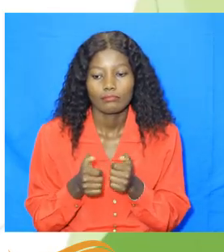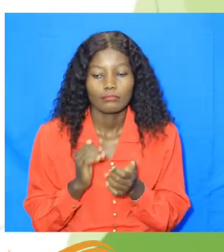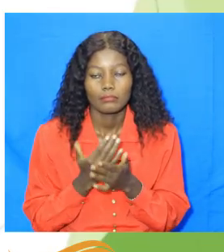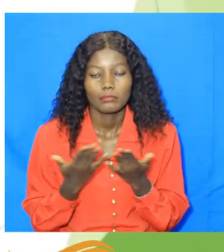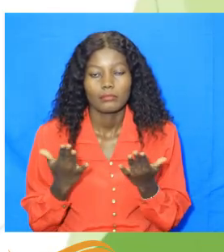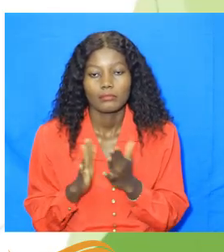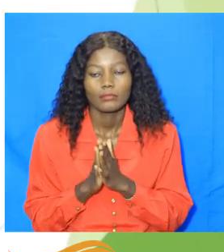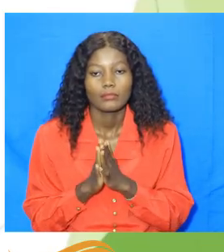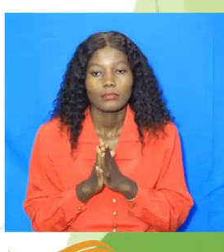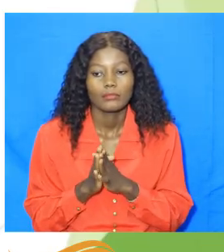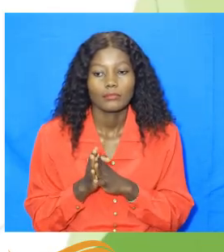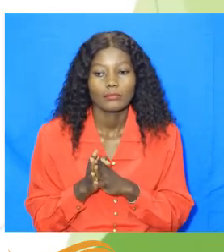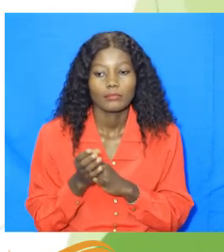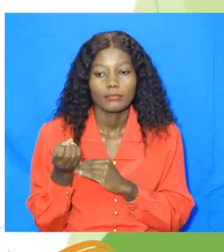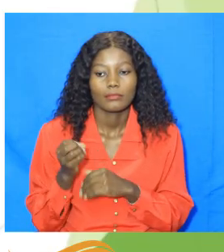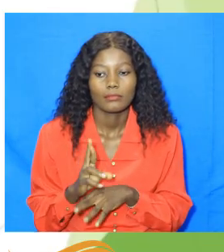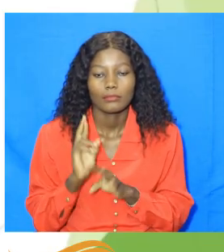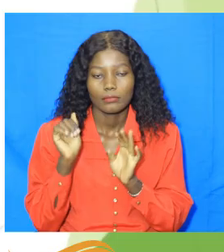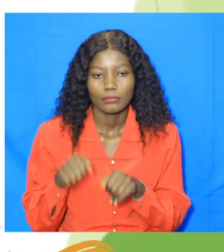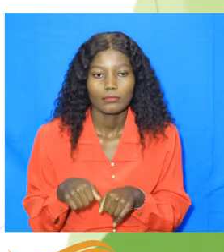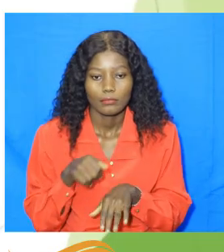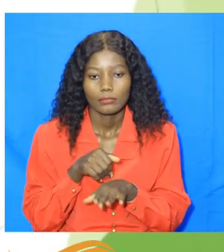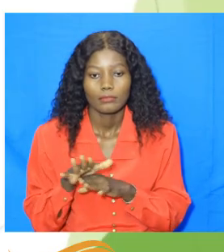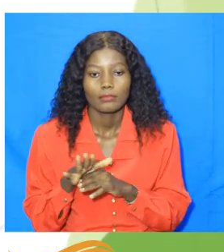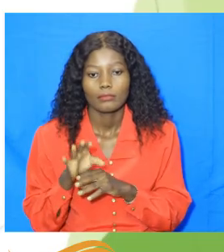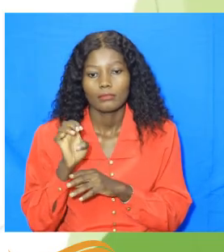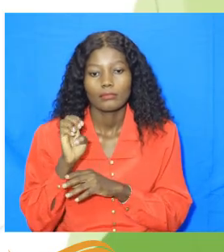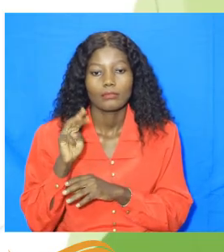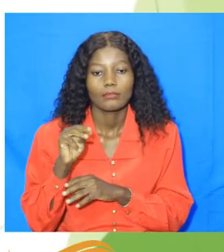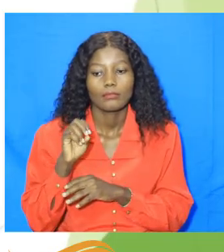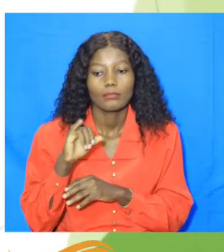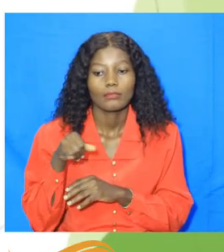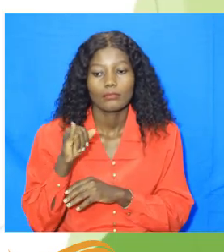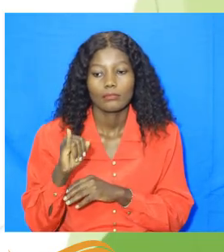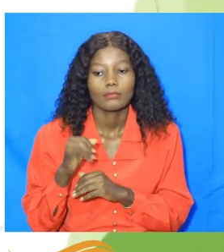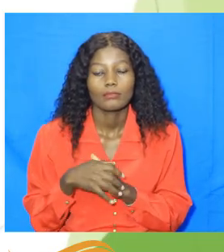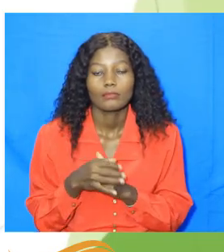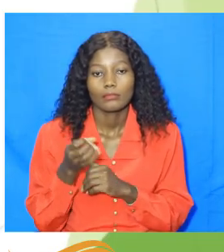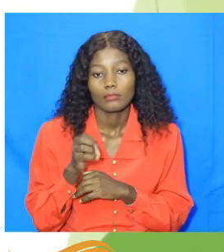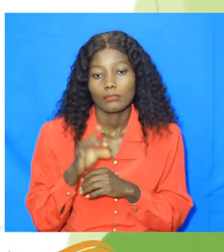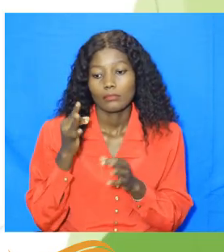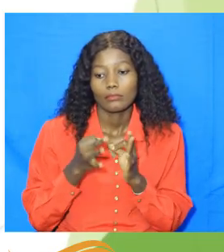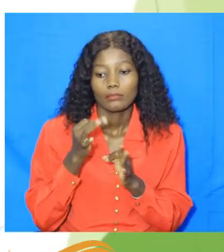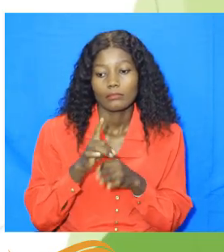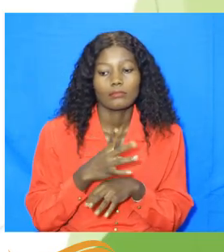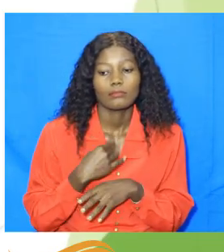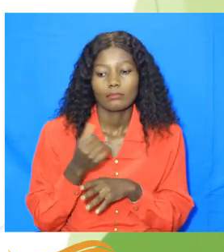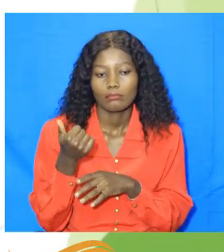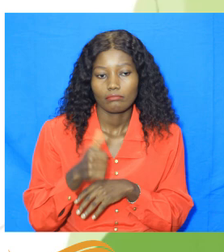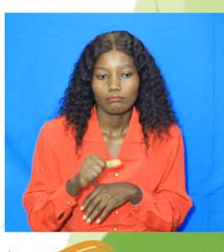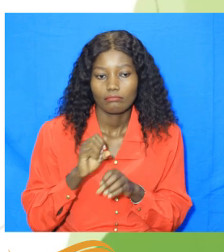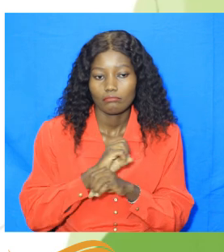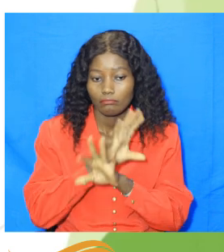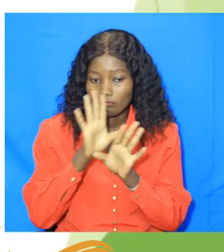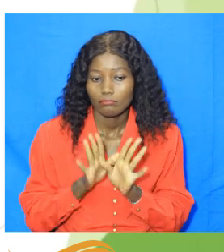something on the wall, or you can send an emoji, or if you need any clarification